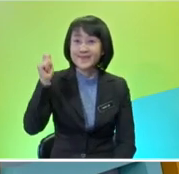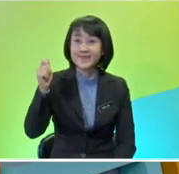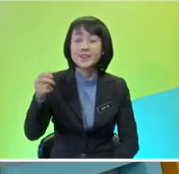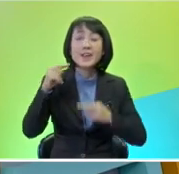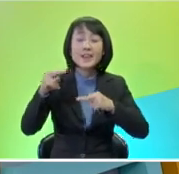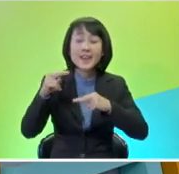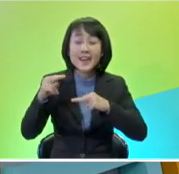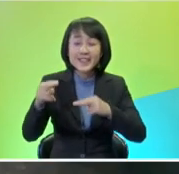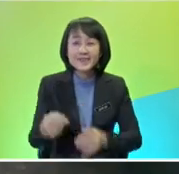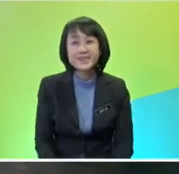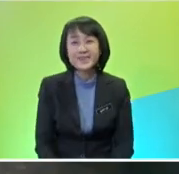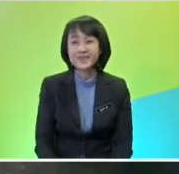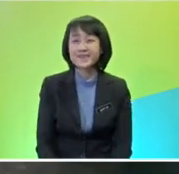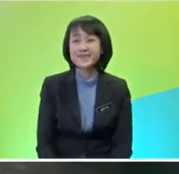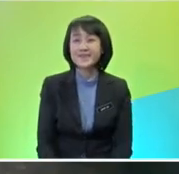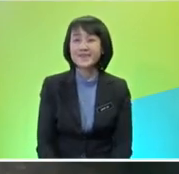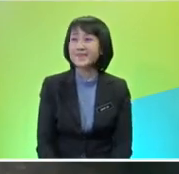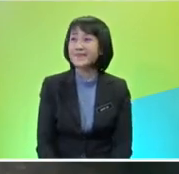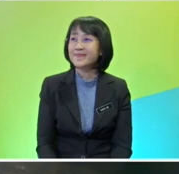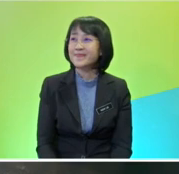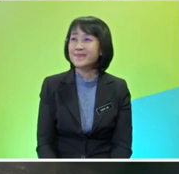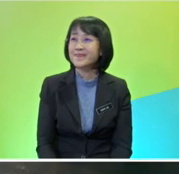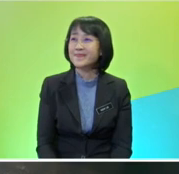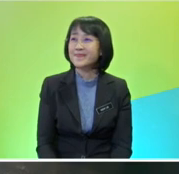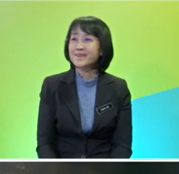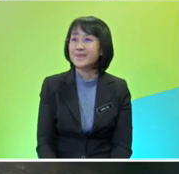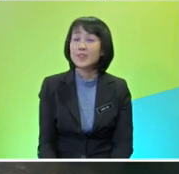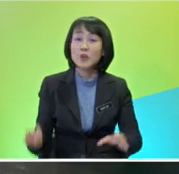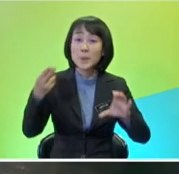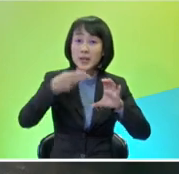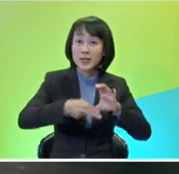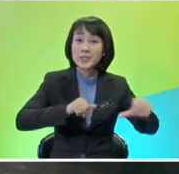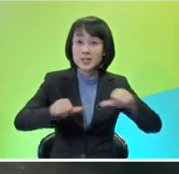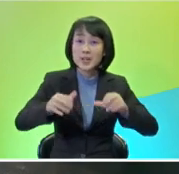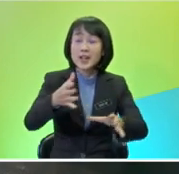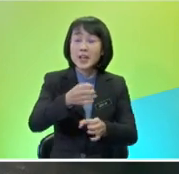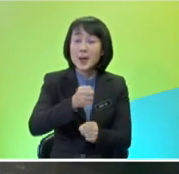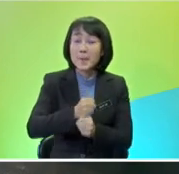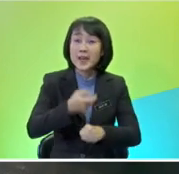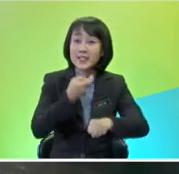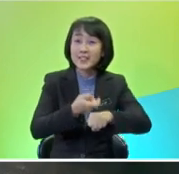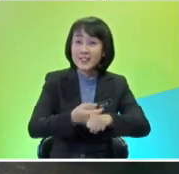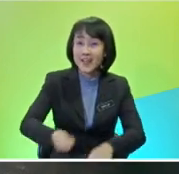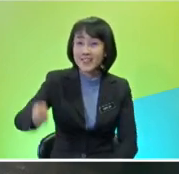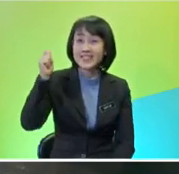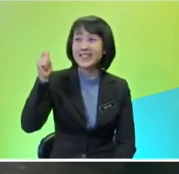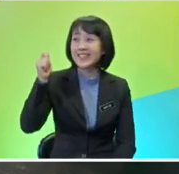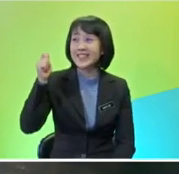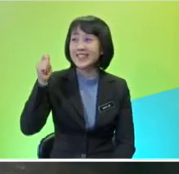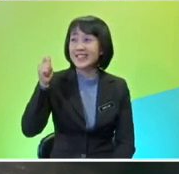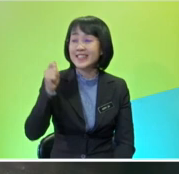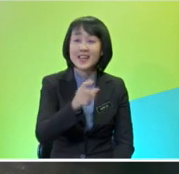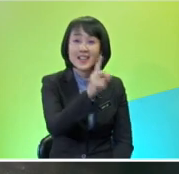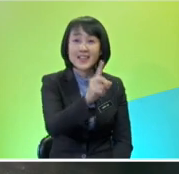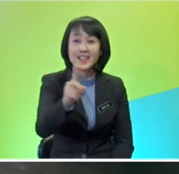one shell stick okay. for each activity. So how many shells do our friends get? One each. Oh, yay! Good job, everyone. So